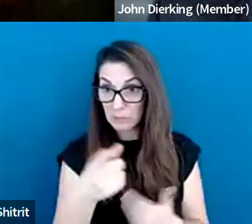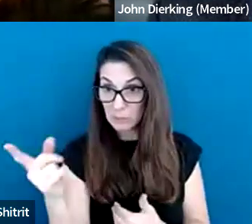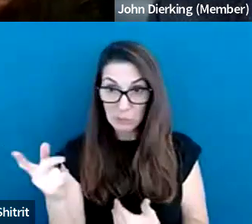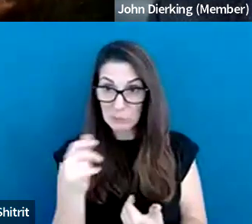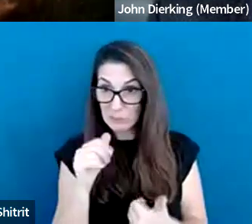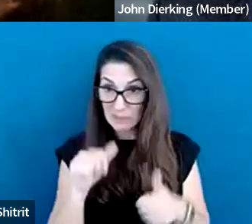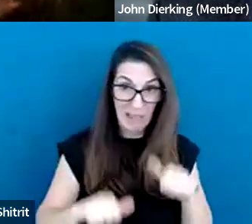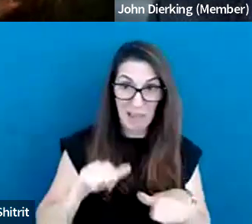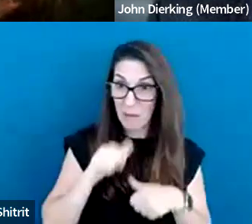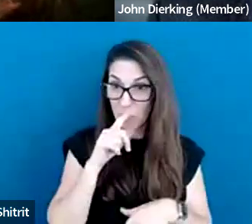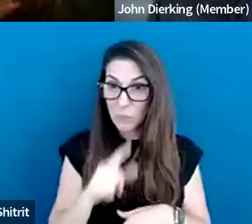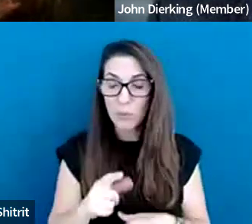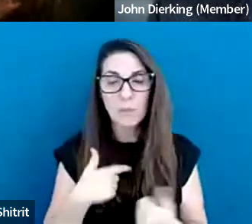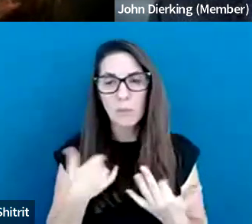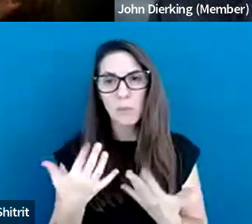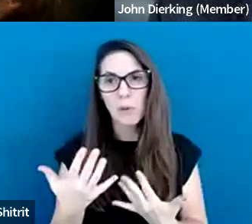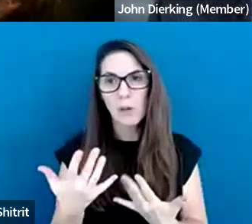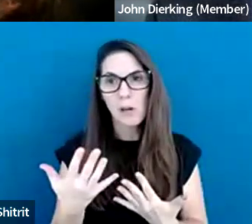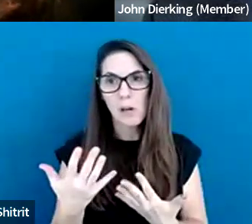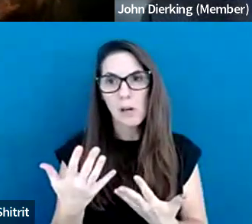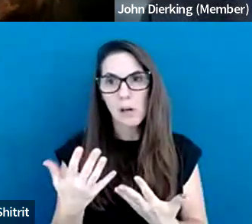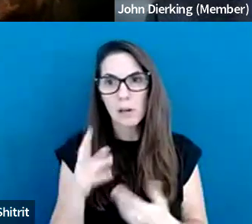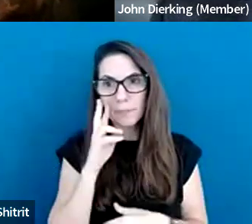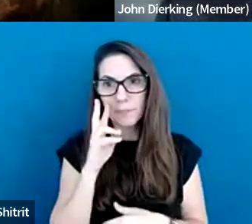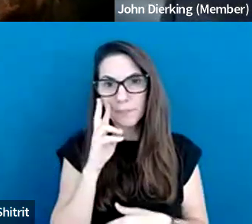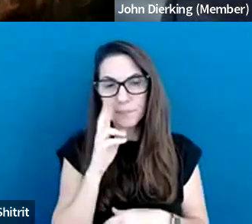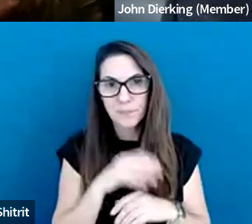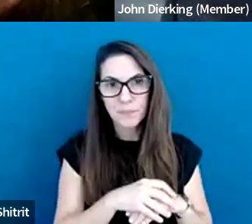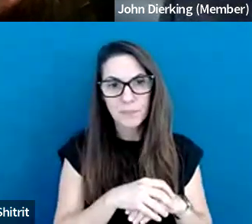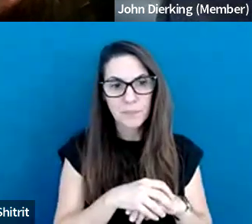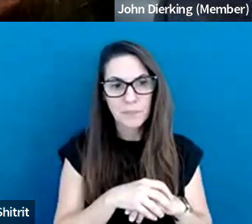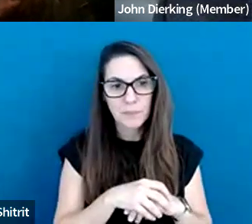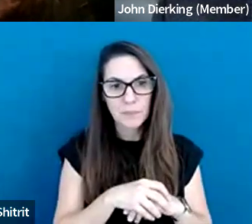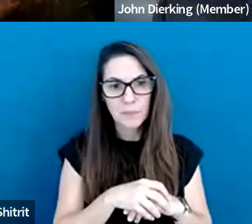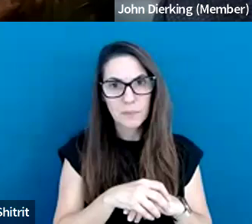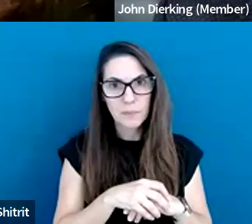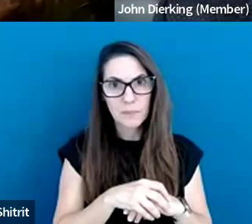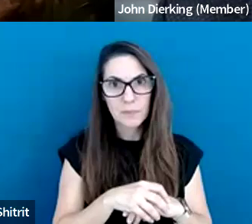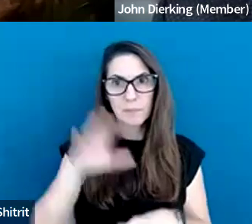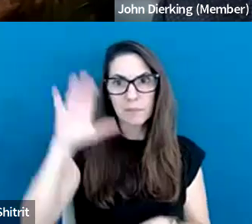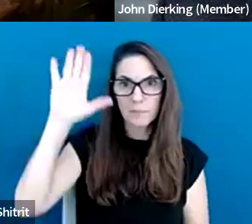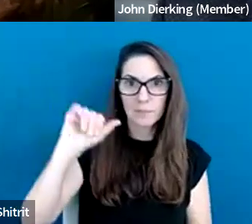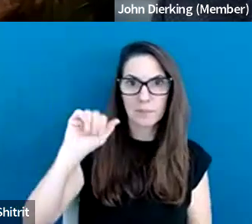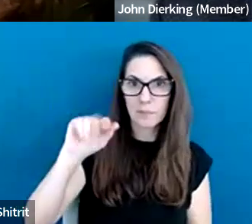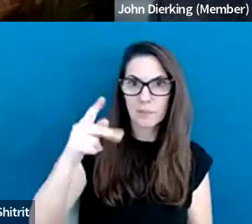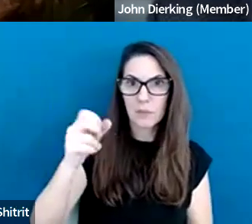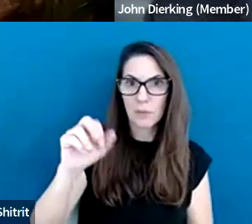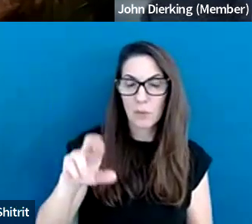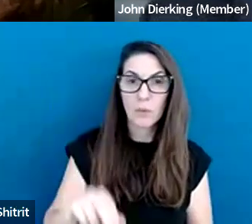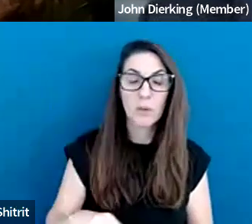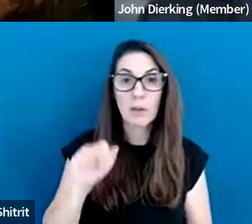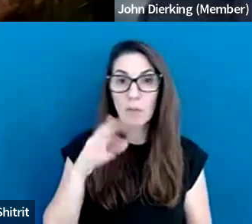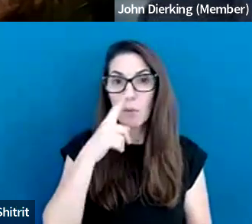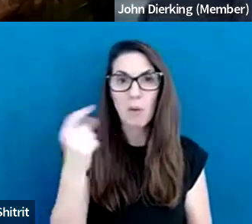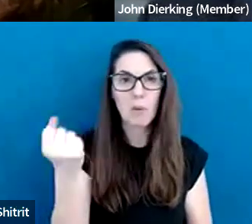I'm just gonna wait one more moment just in case. And like, Dan, this is Arthur. If you give me a